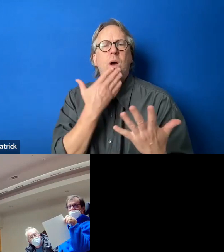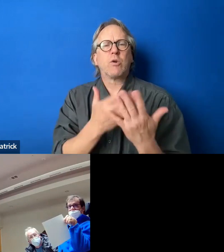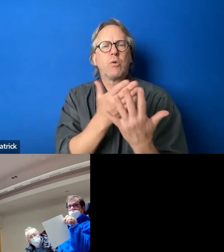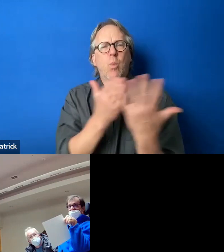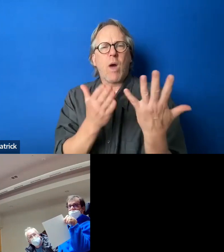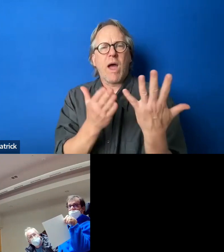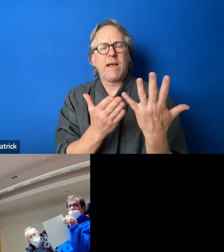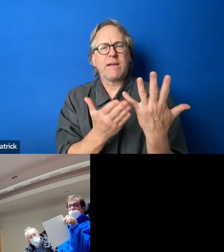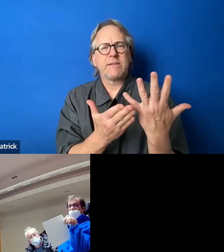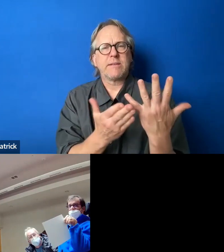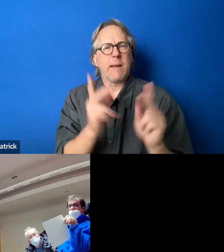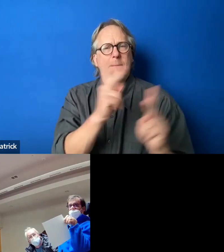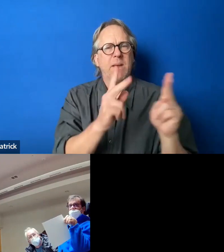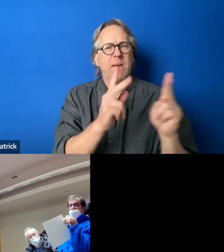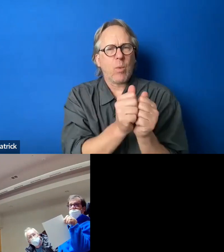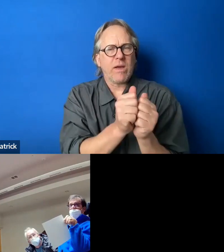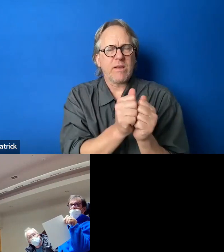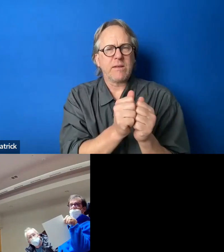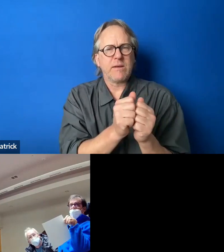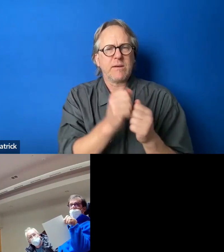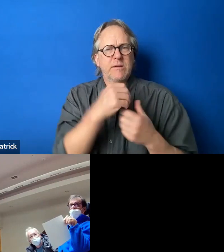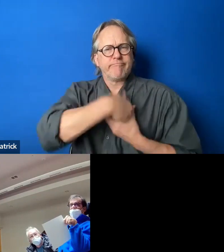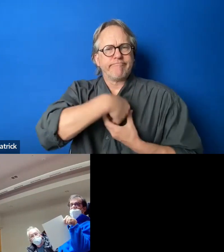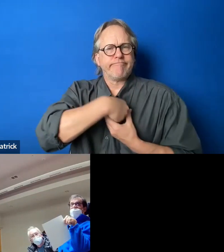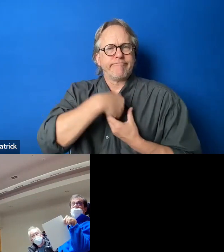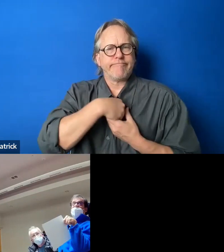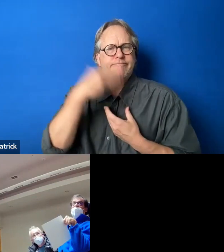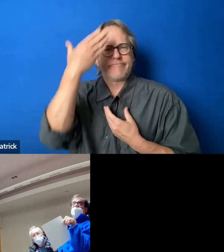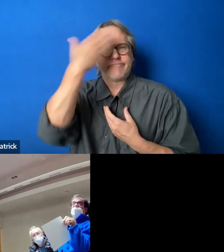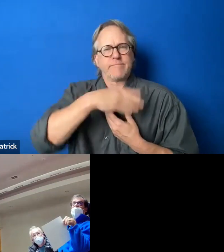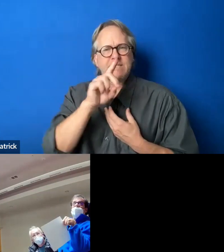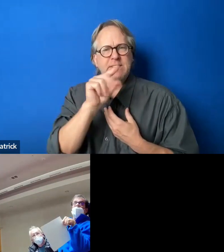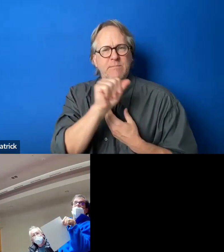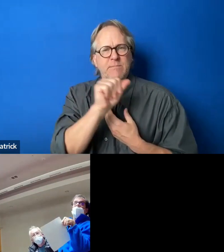with an invisible disability?